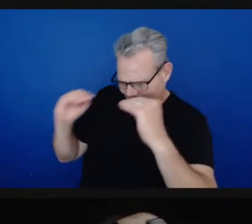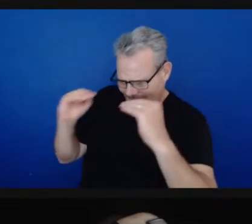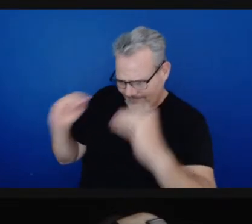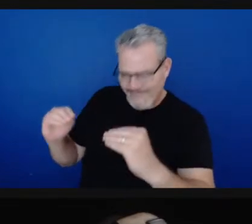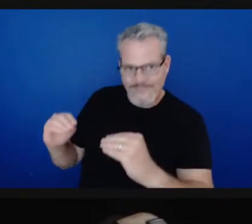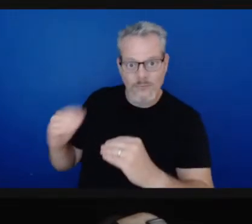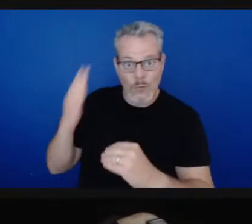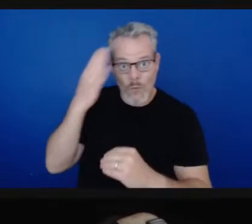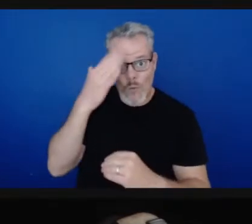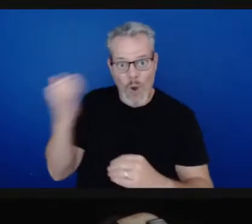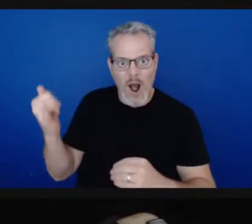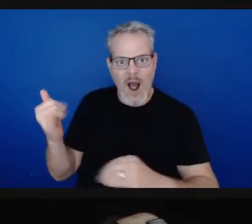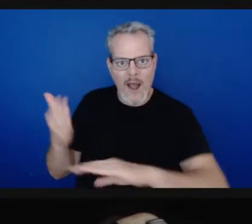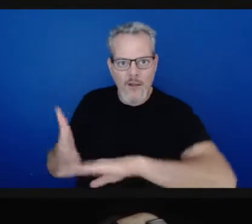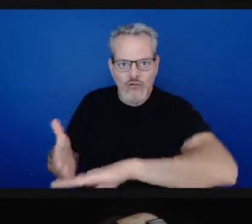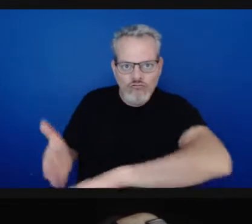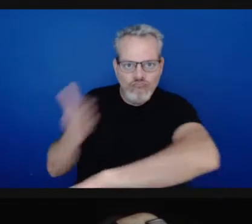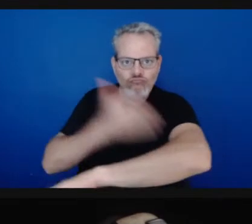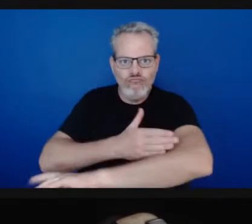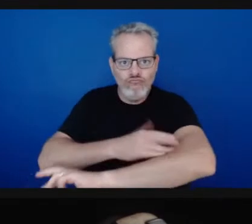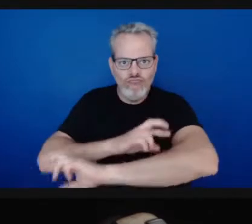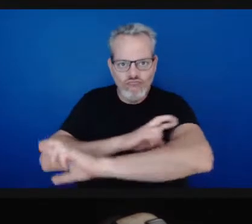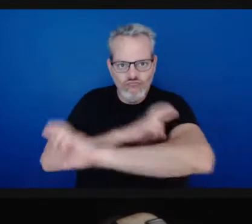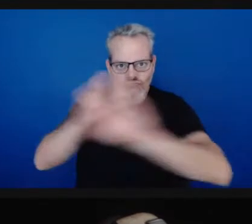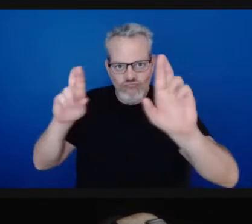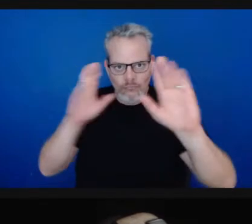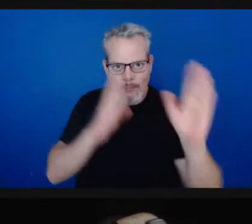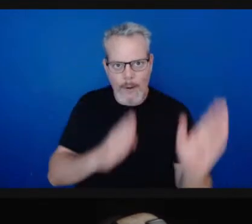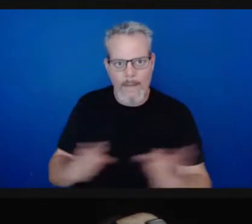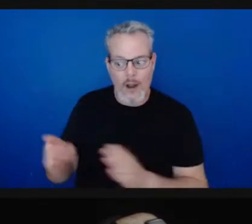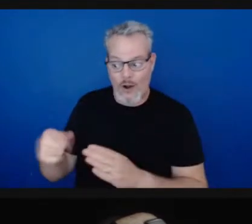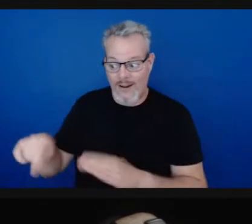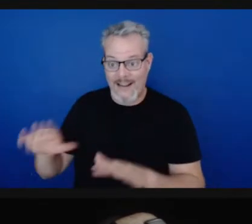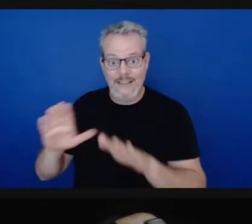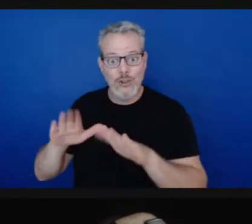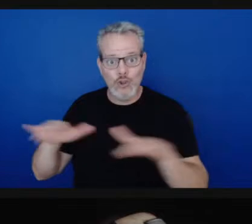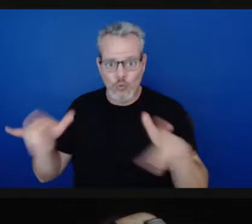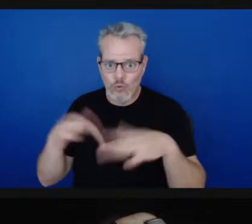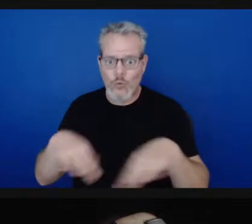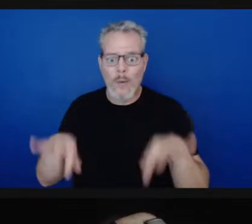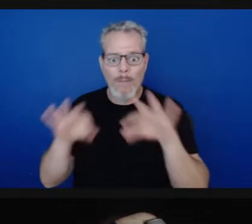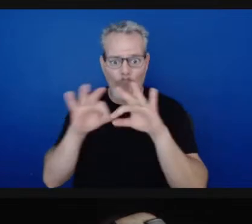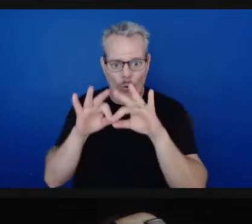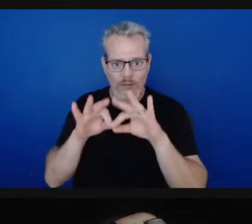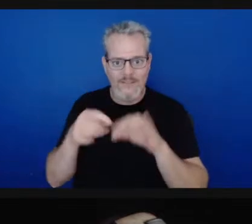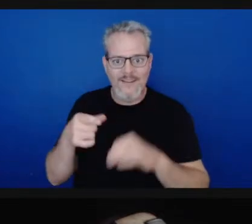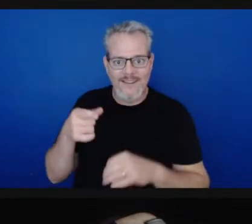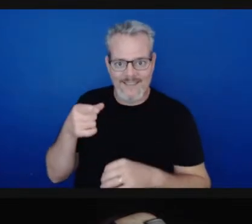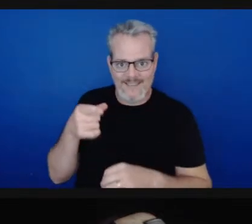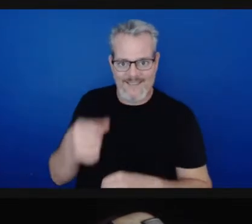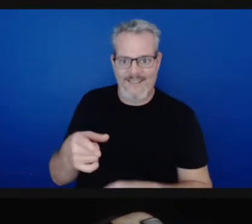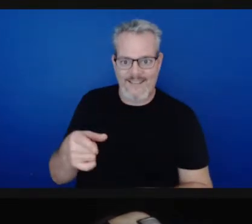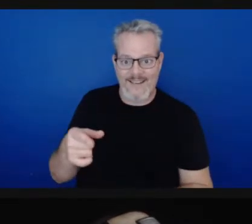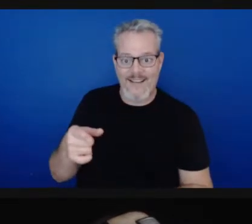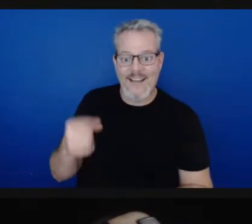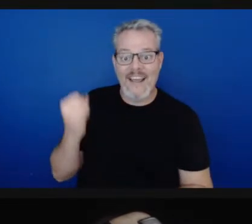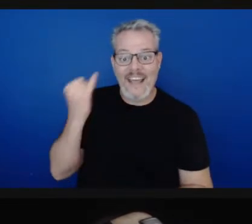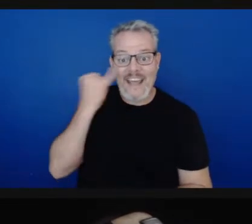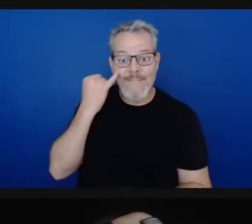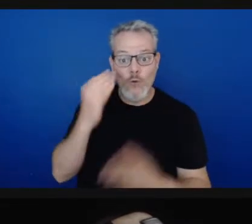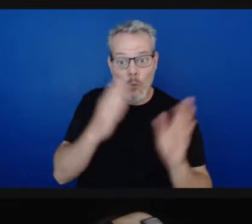prepare. And children are especially important. Here's a Hawaiian adage. If you plan for a